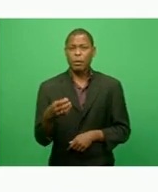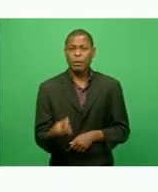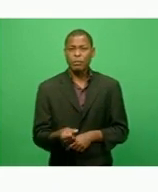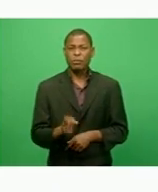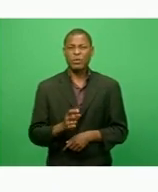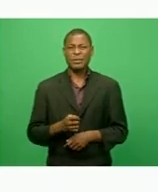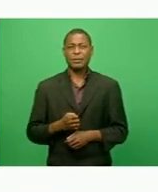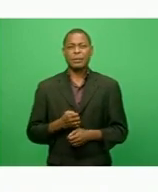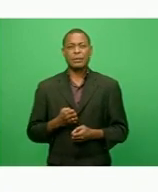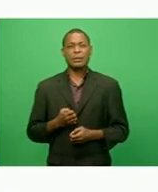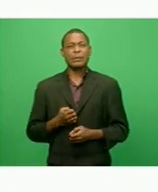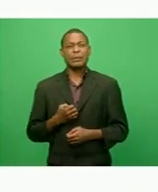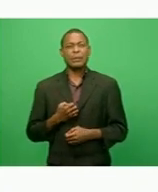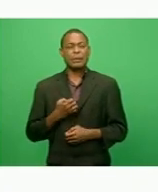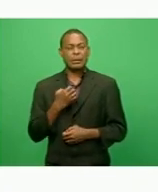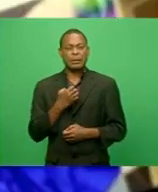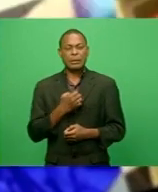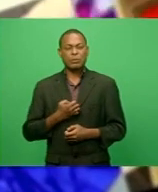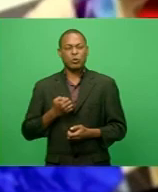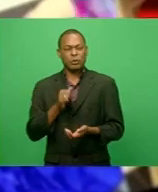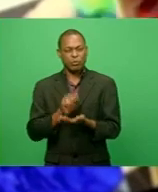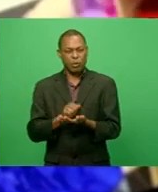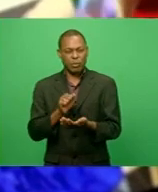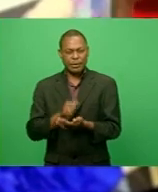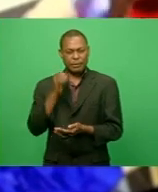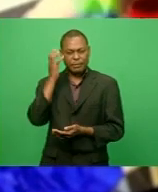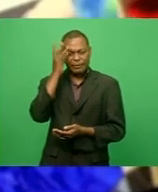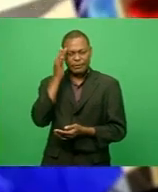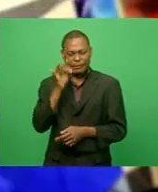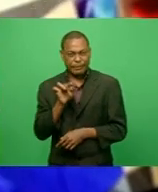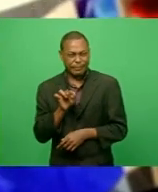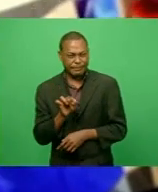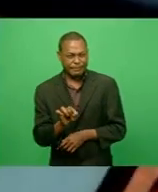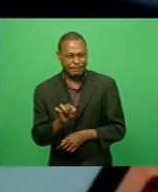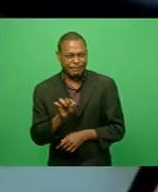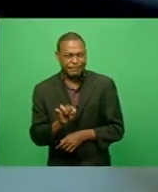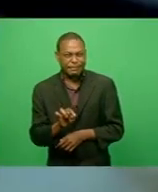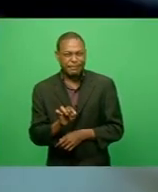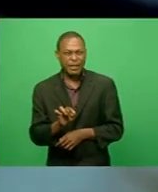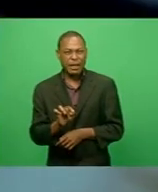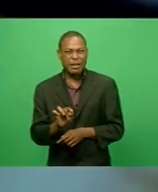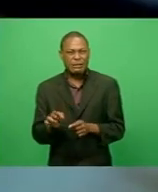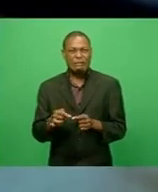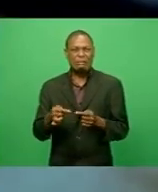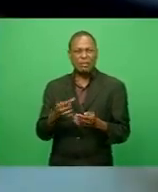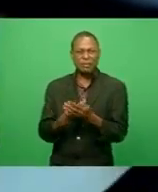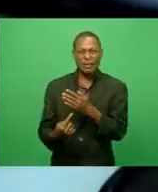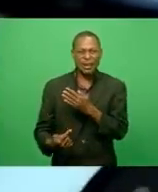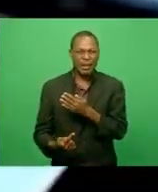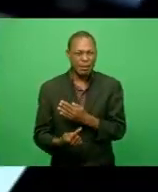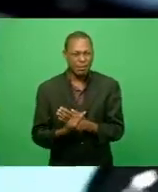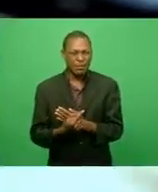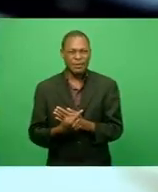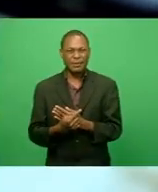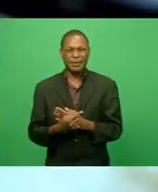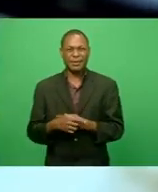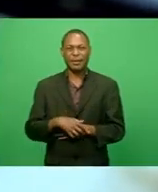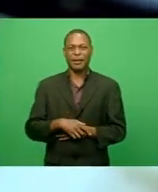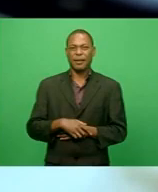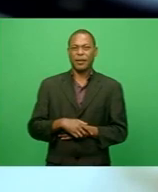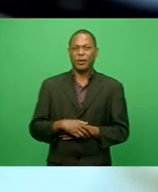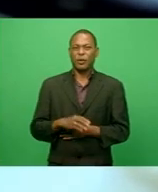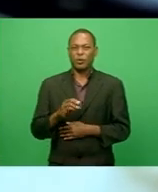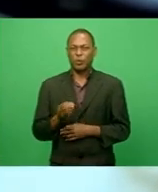consider the emotional violence that these platforms perpetuate without any accountability or remedy for those whose